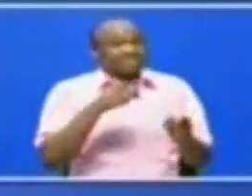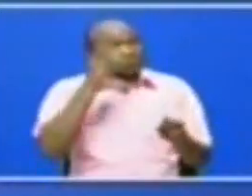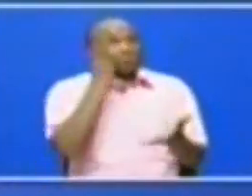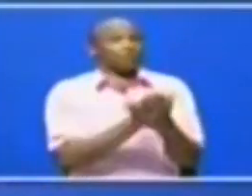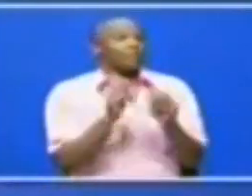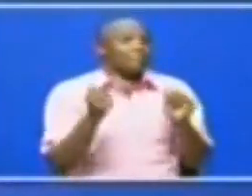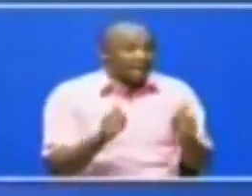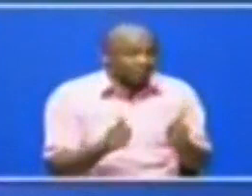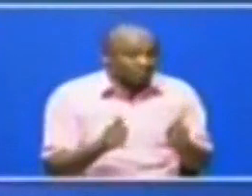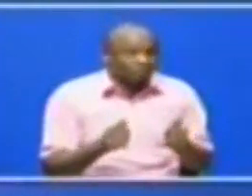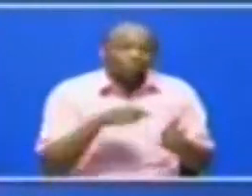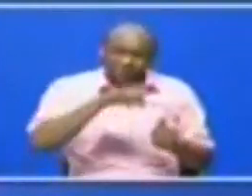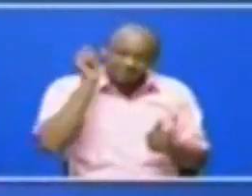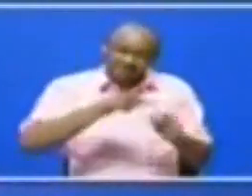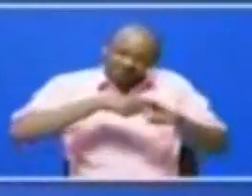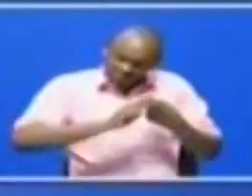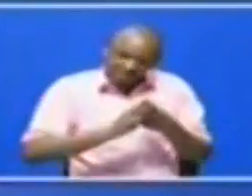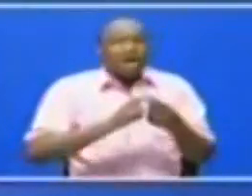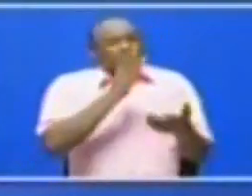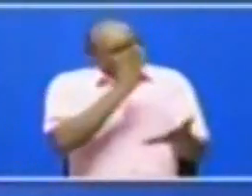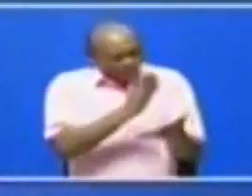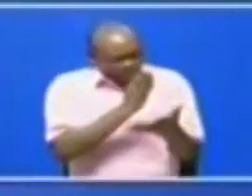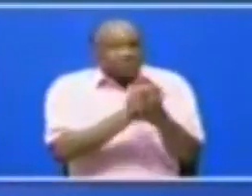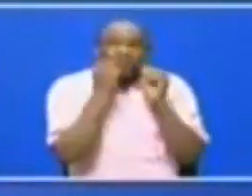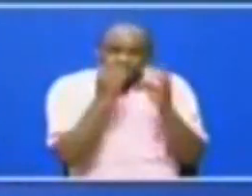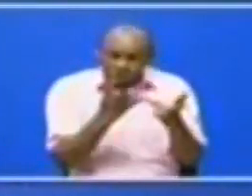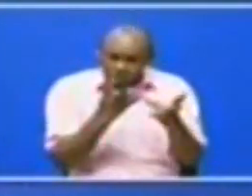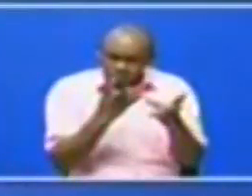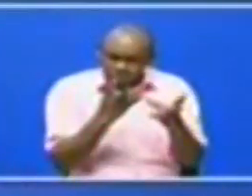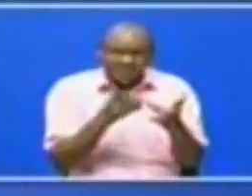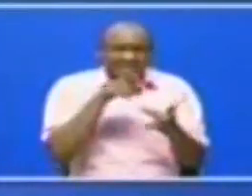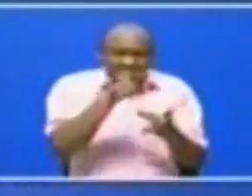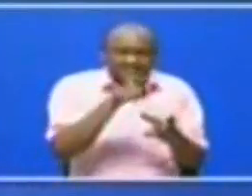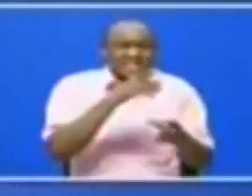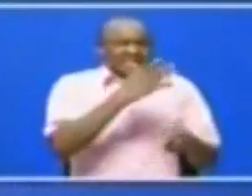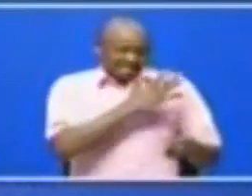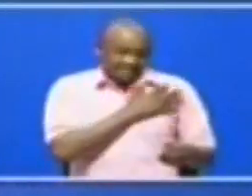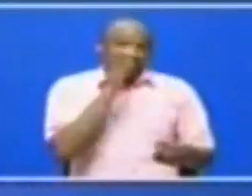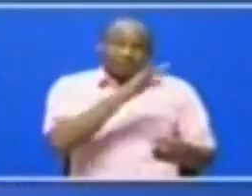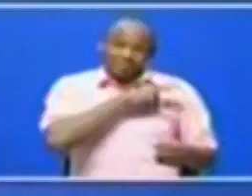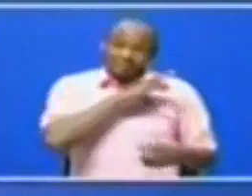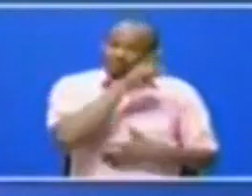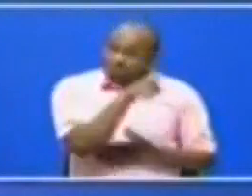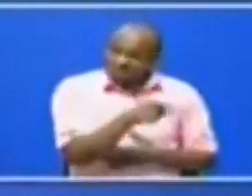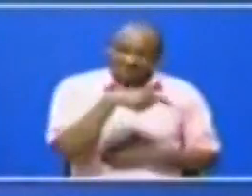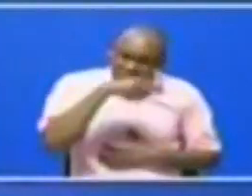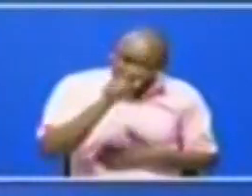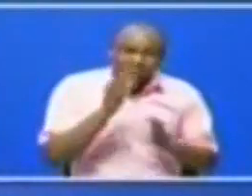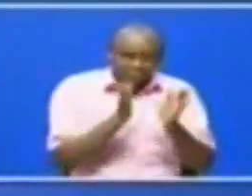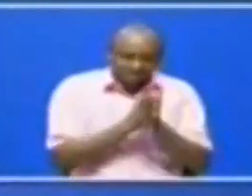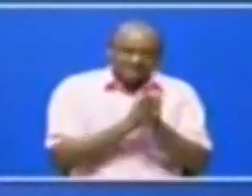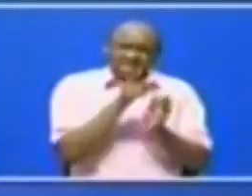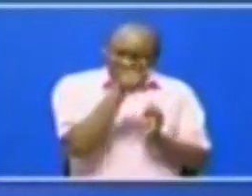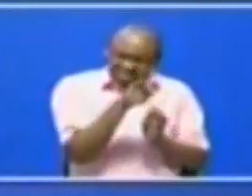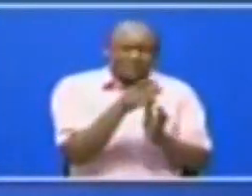verified. So what they need to fix is the verified data. It is actually to NASA's advantage to keep the KIMS kit